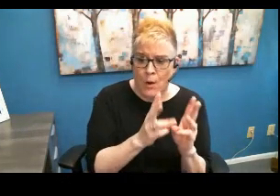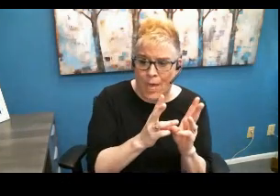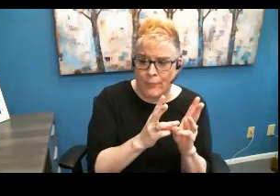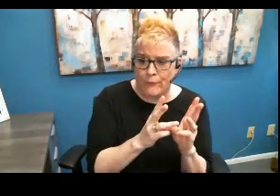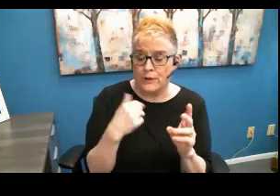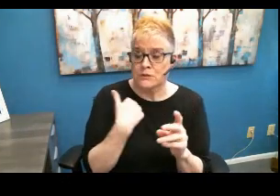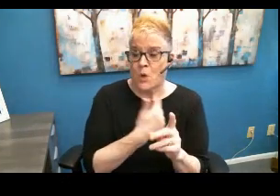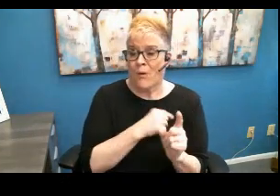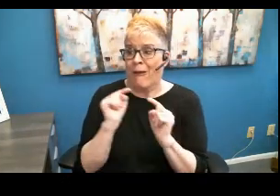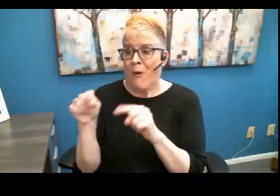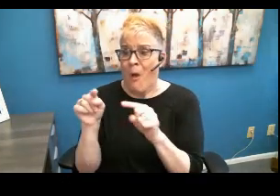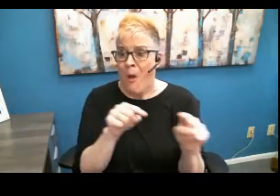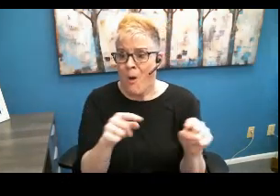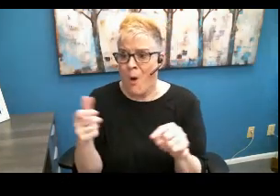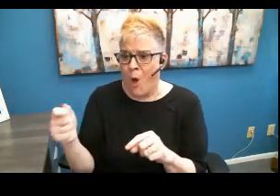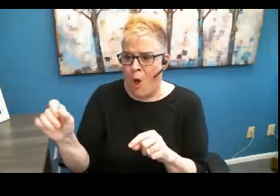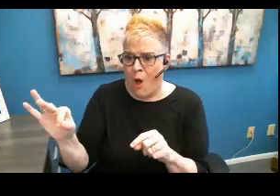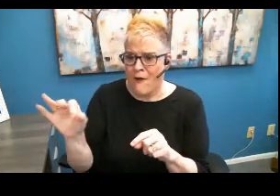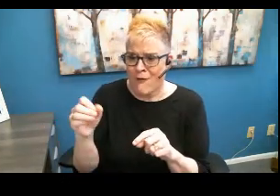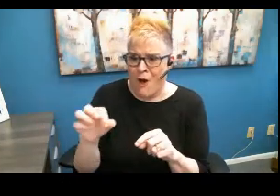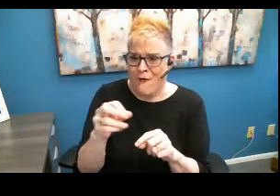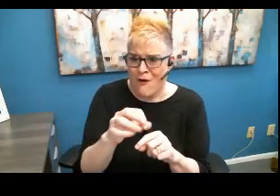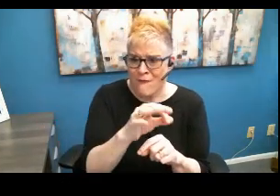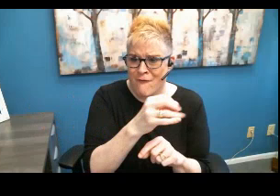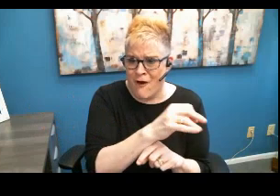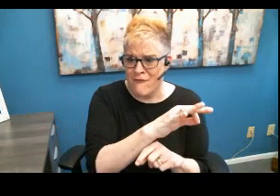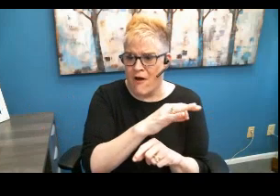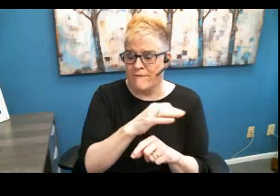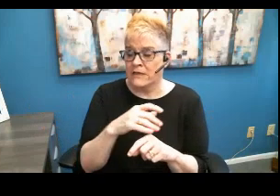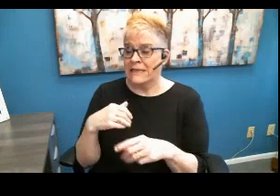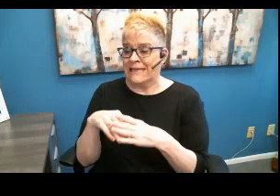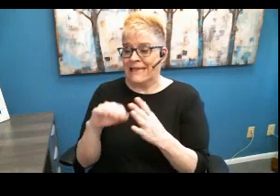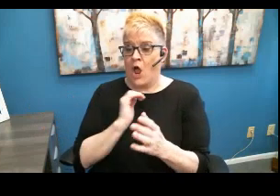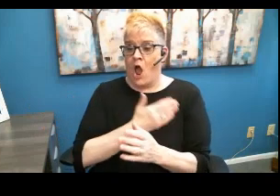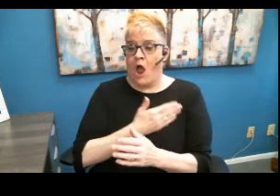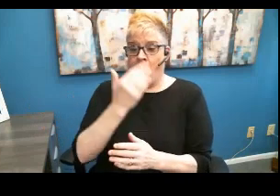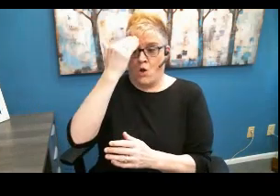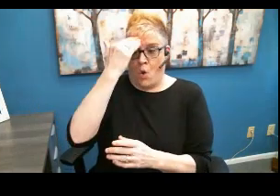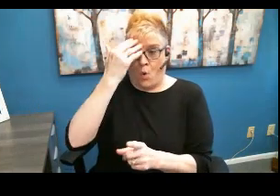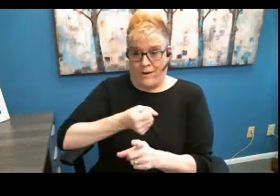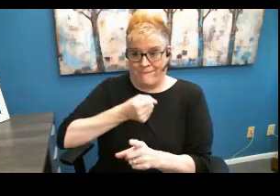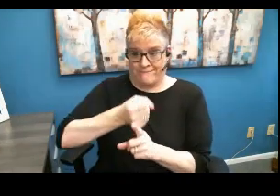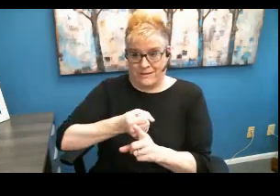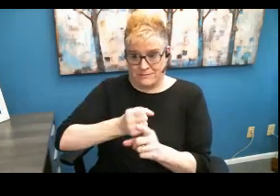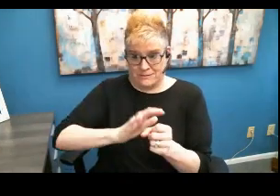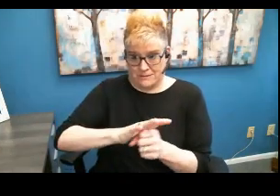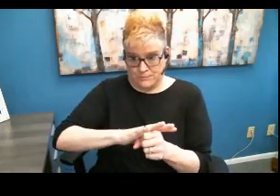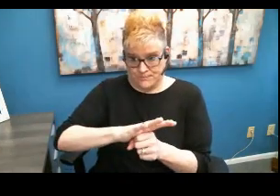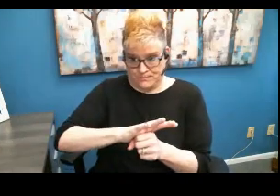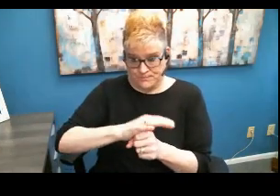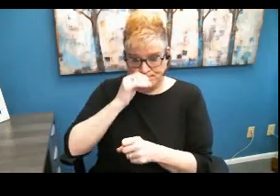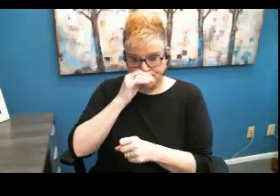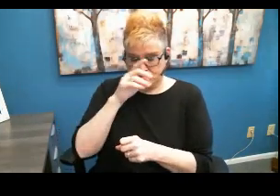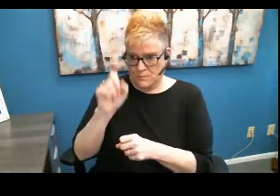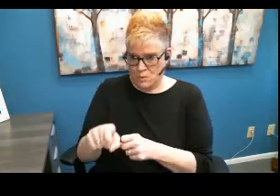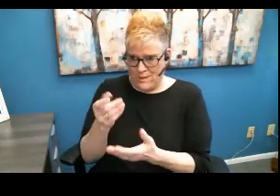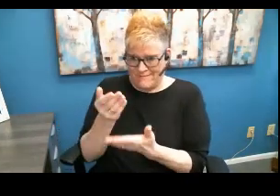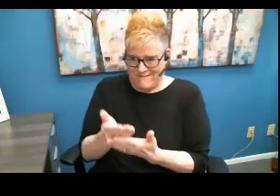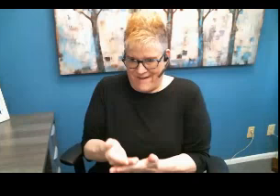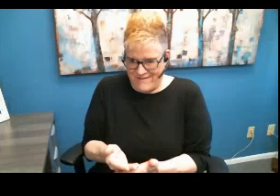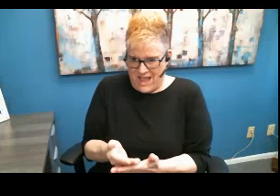and we have to shut everyone off, we shut everyone off in our known affected area, as well as, Dan, correct me if I'm wrong, but we have to verify, like,